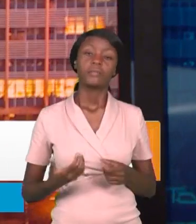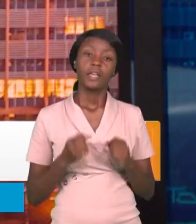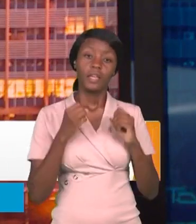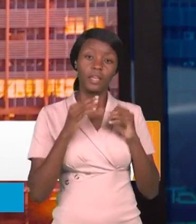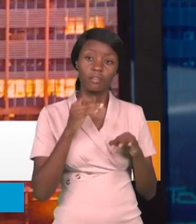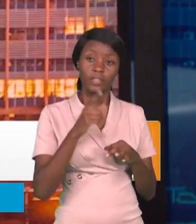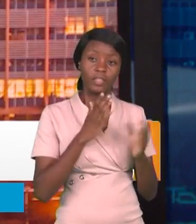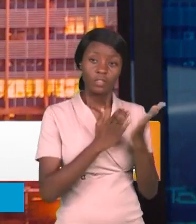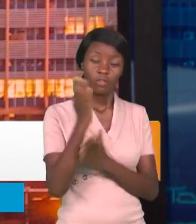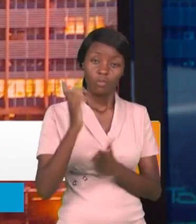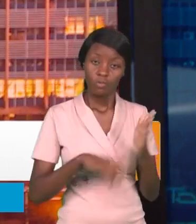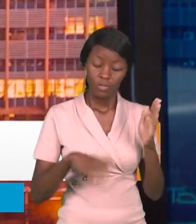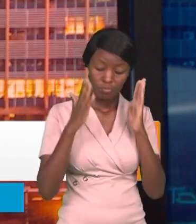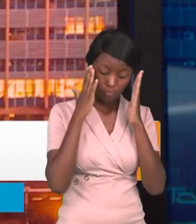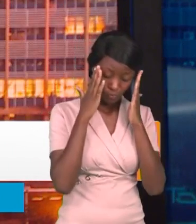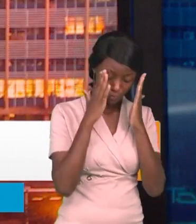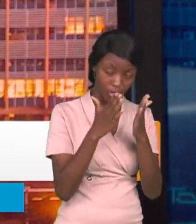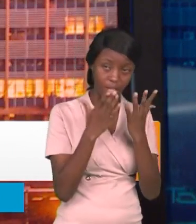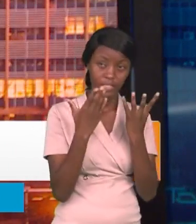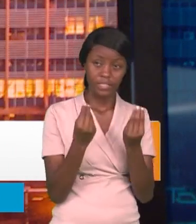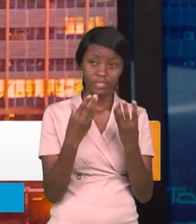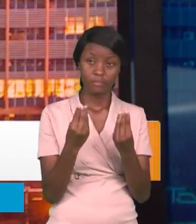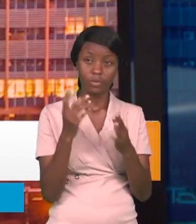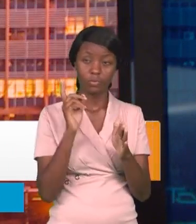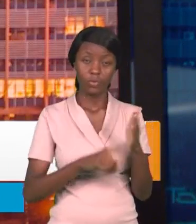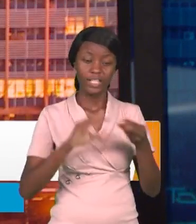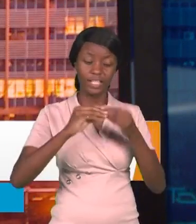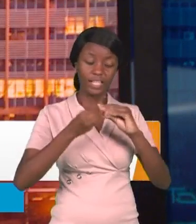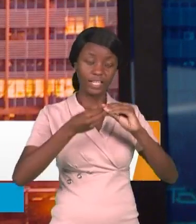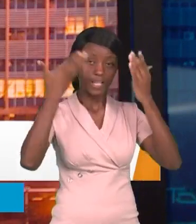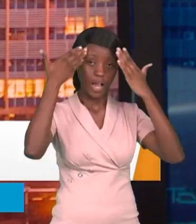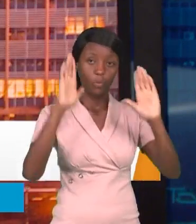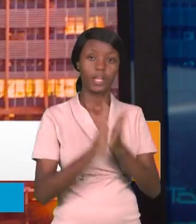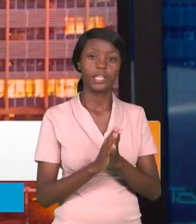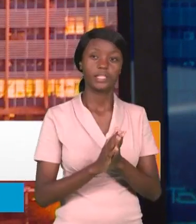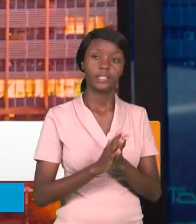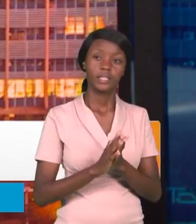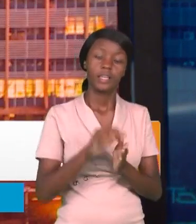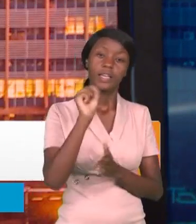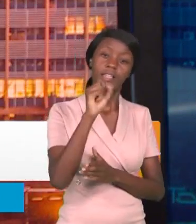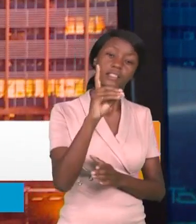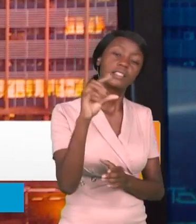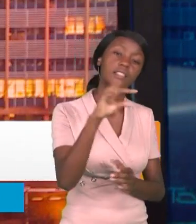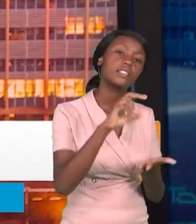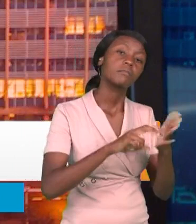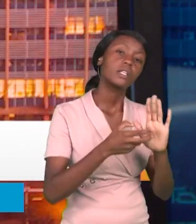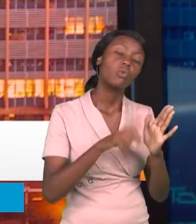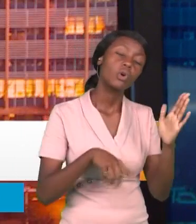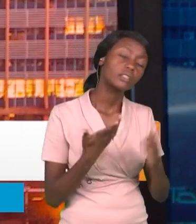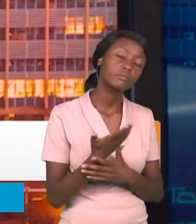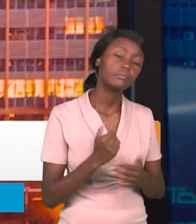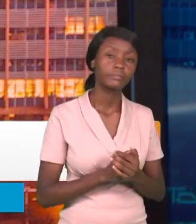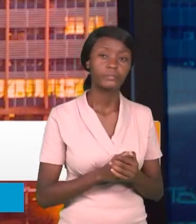It's undertone, it's anchored on, in a simple way, creating awareness. What are the SDGs? And